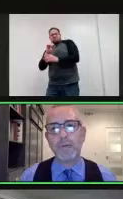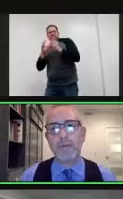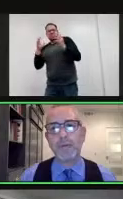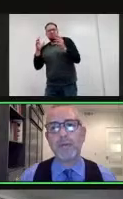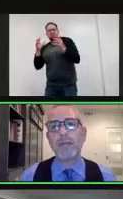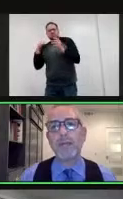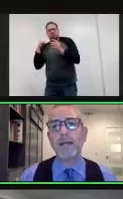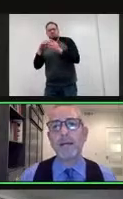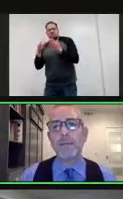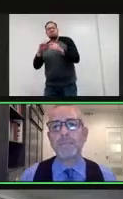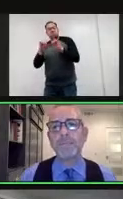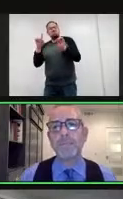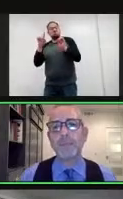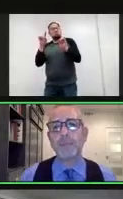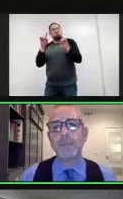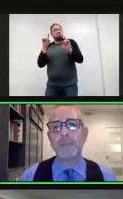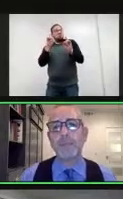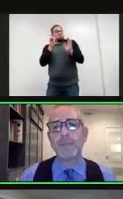for that.